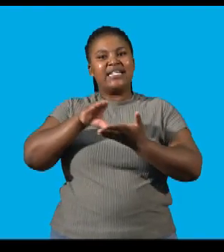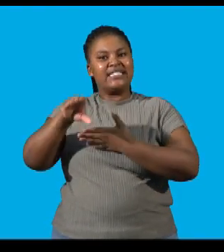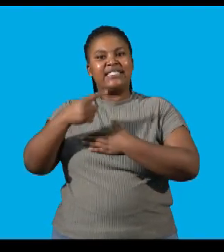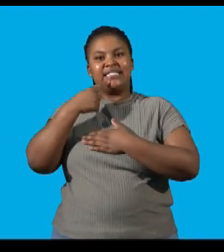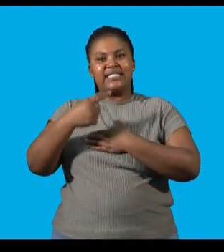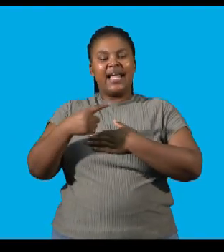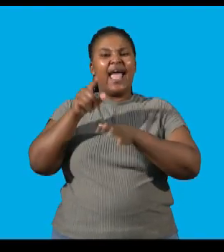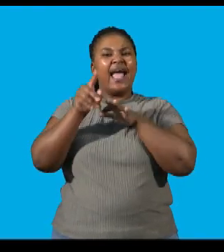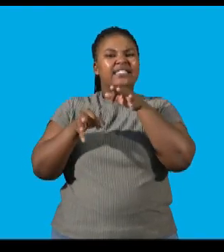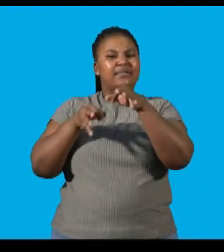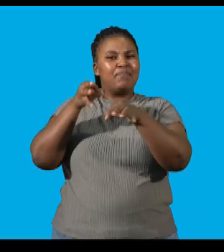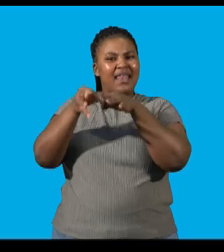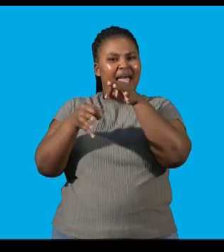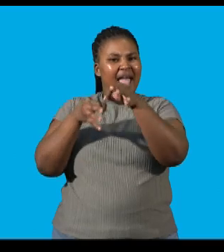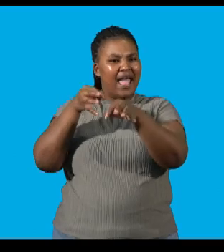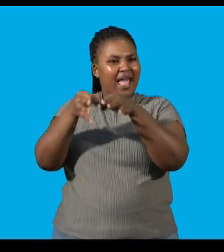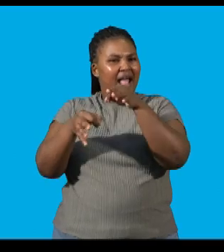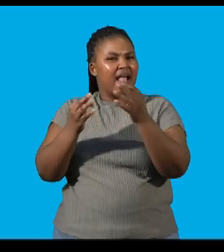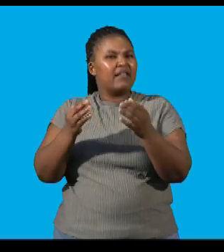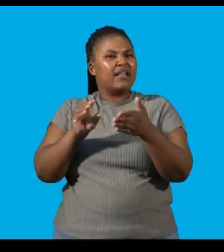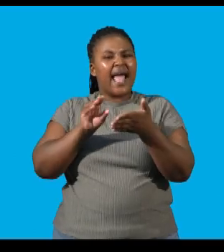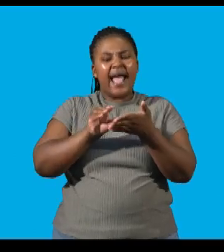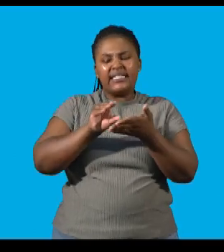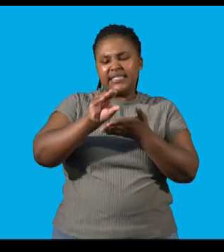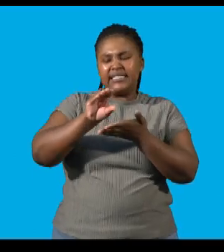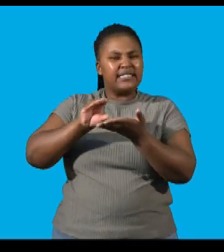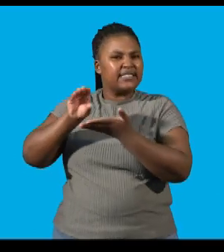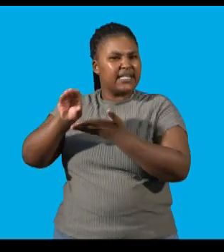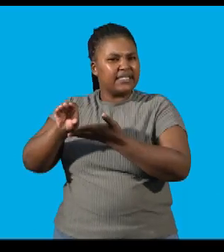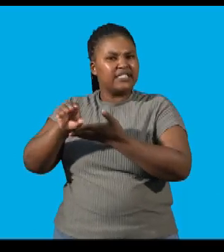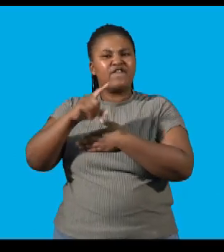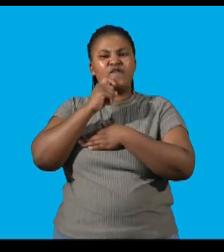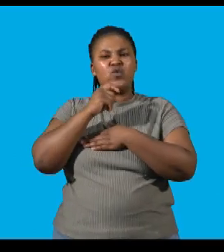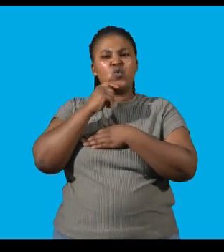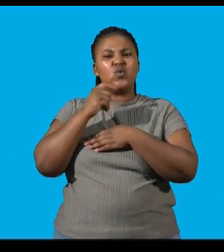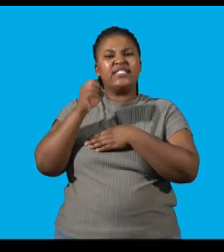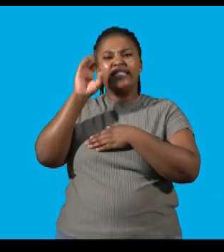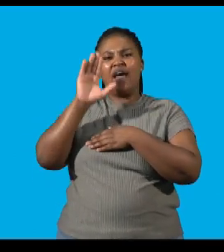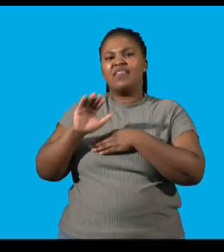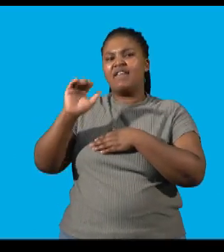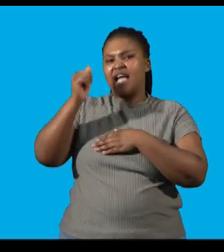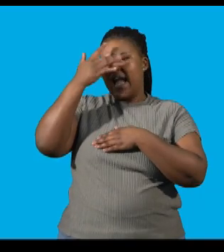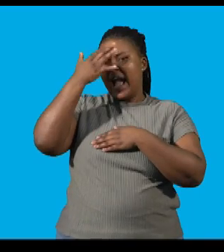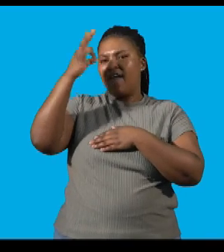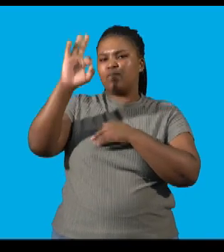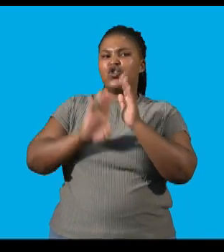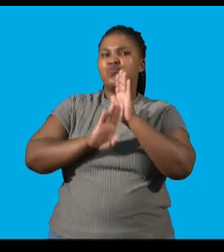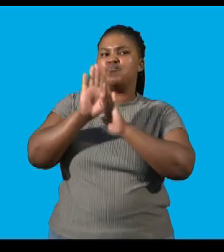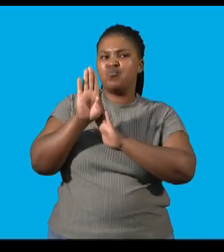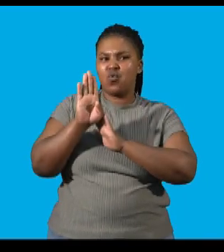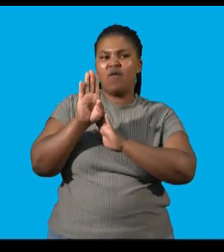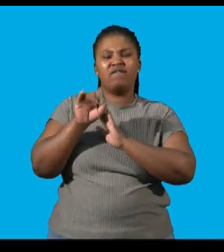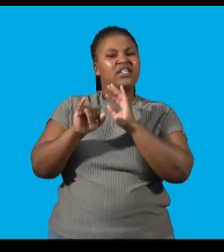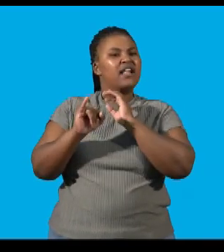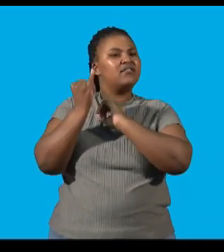says, briefly discuss the incentives used by the South African government to improve